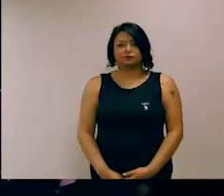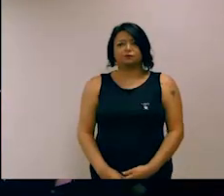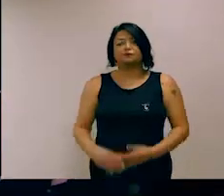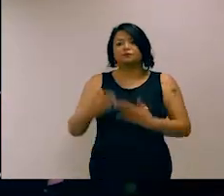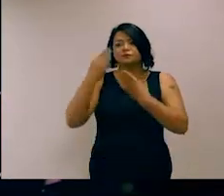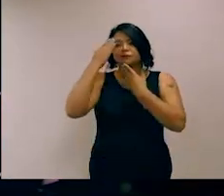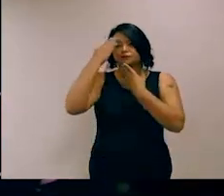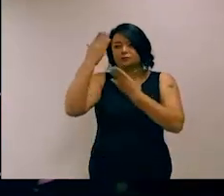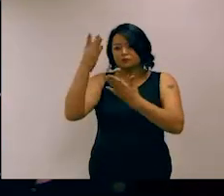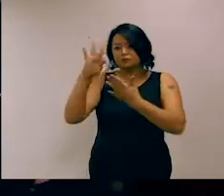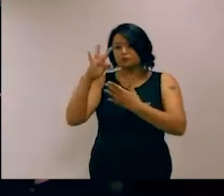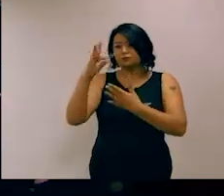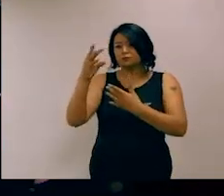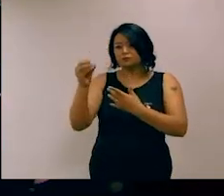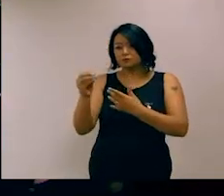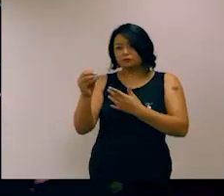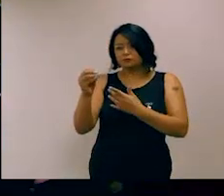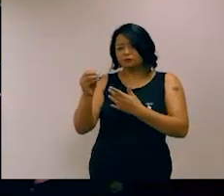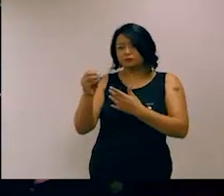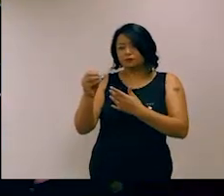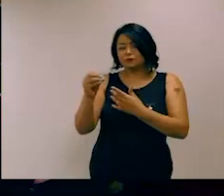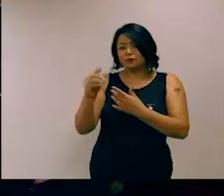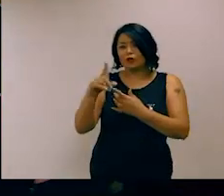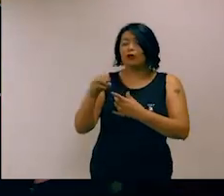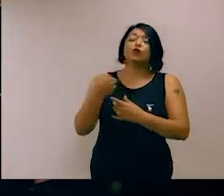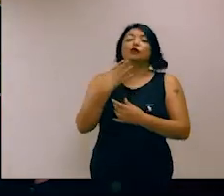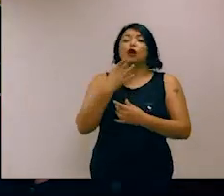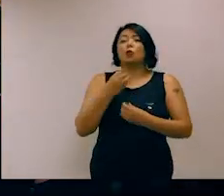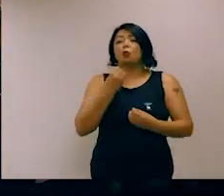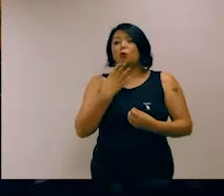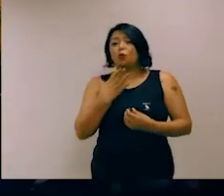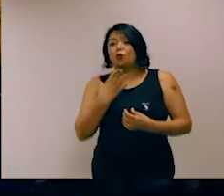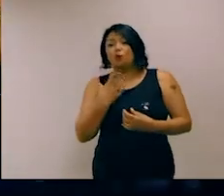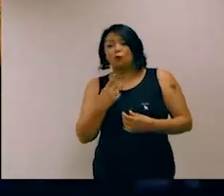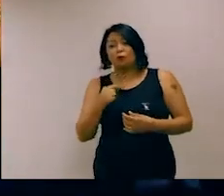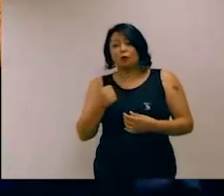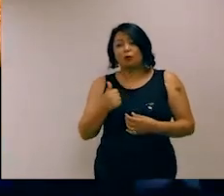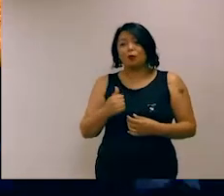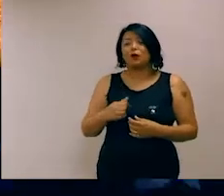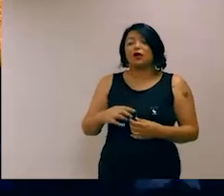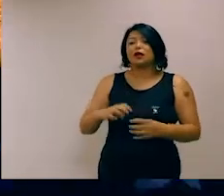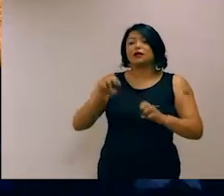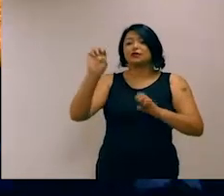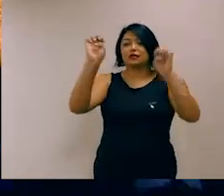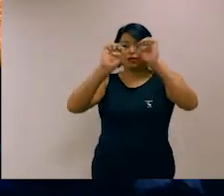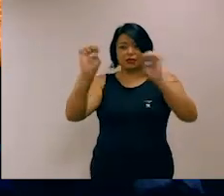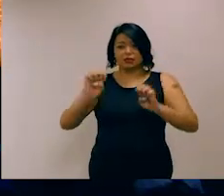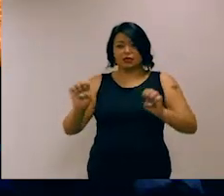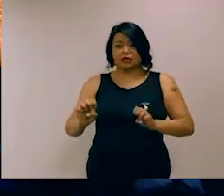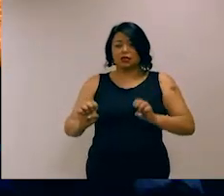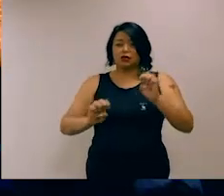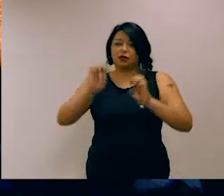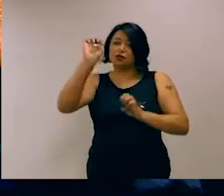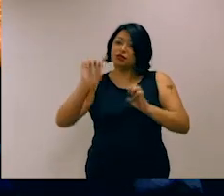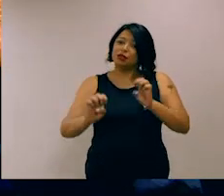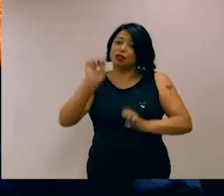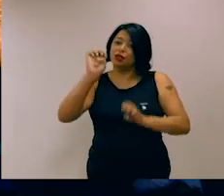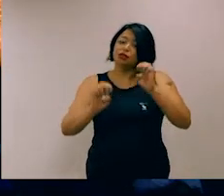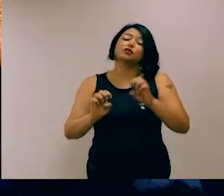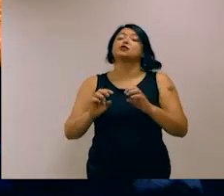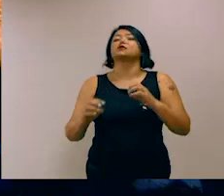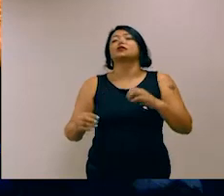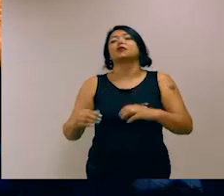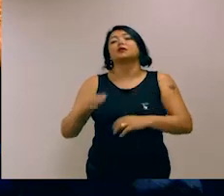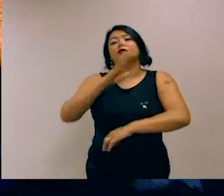Agradeço a todos. Thank you very much for this. And so I'm going to talk about the strategies for the Brumadinho operation.